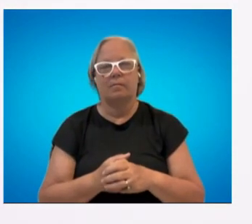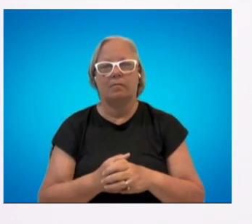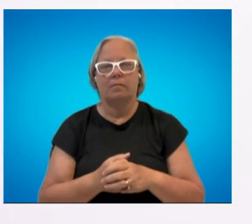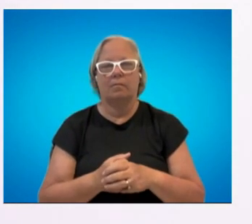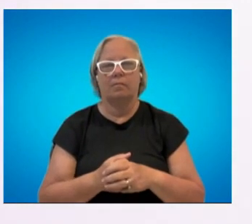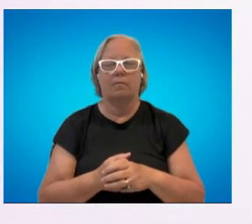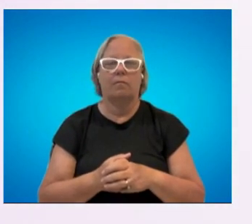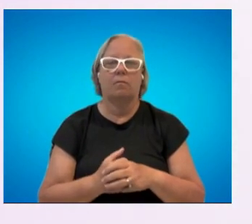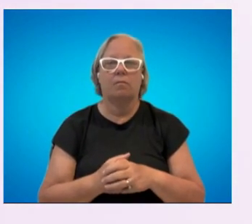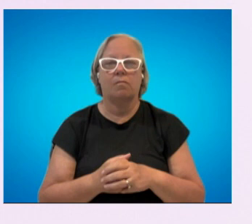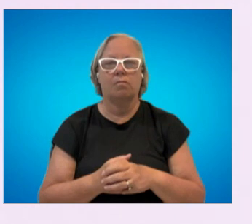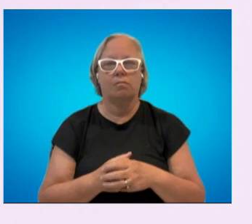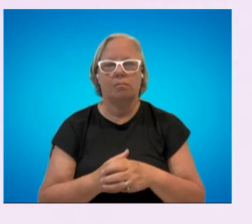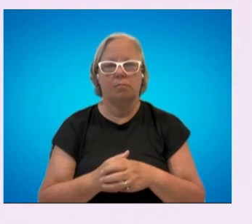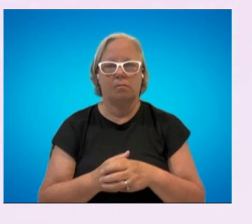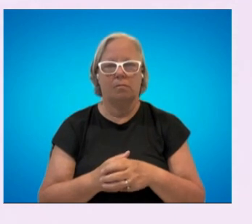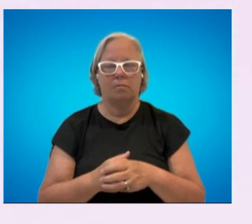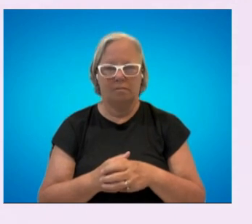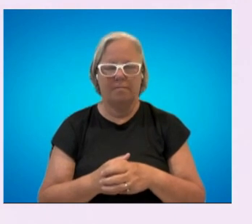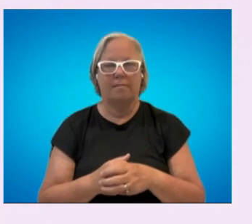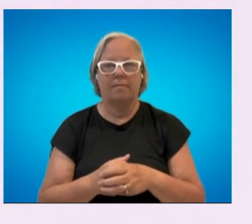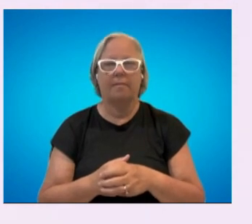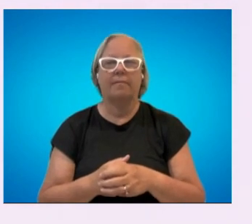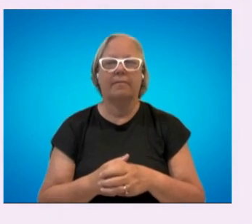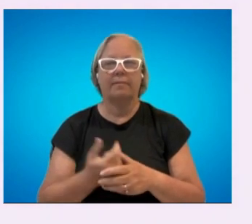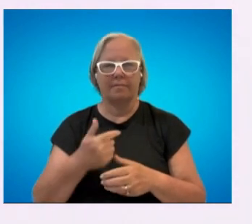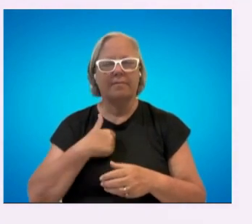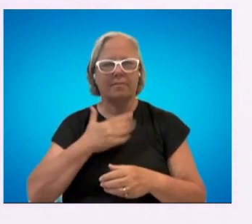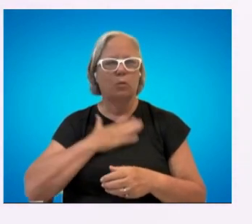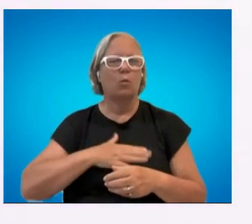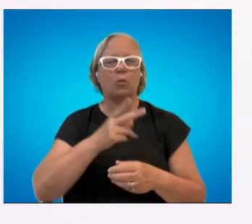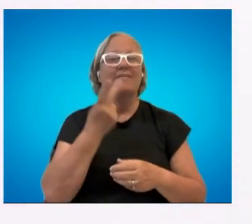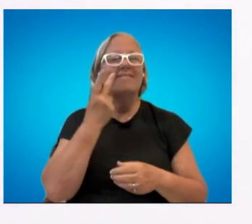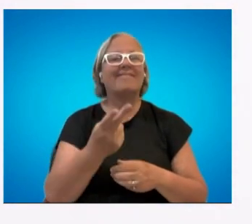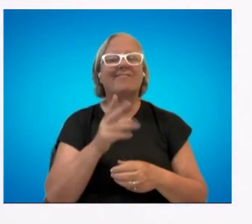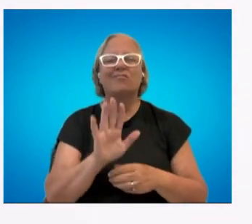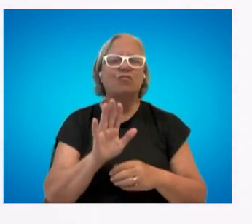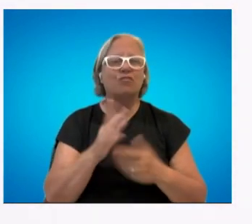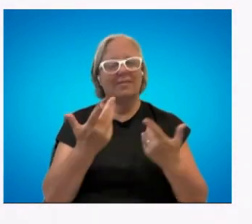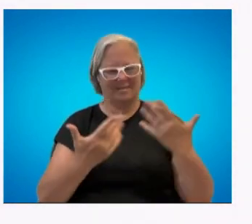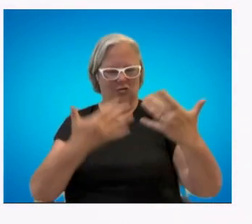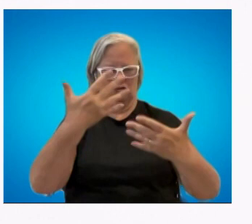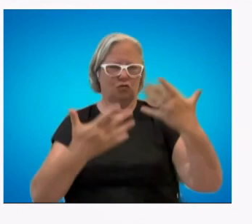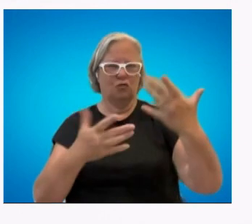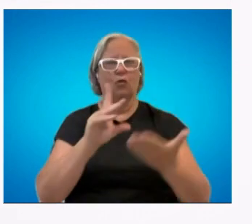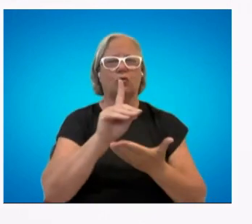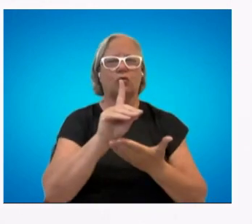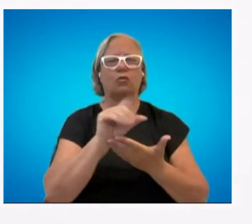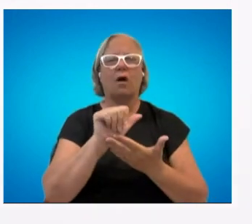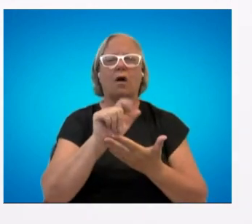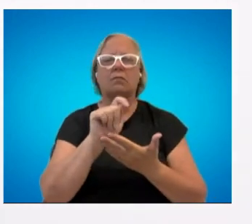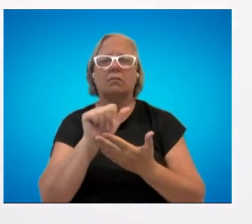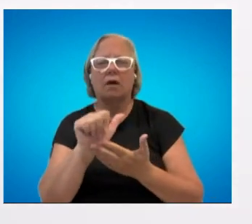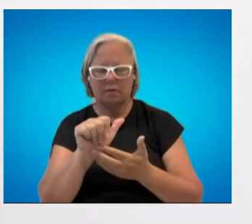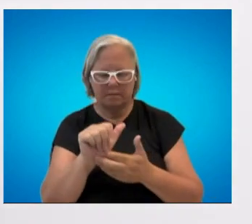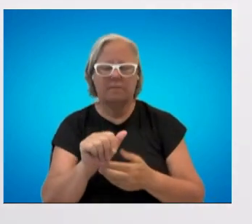Let's look at some data. This slide illustrates the relation between use of formal care services